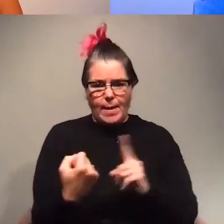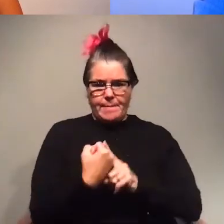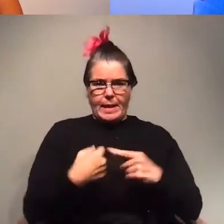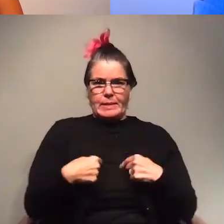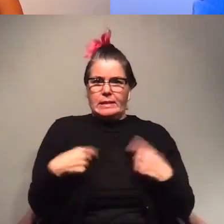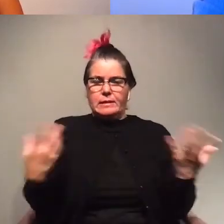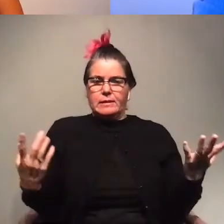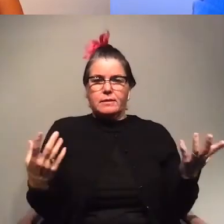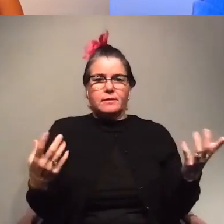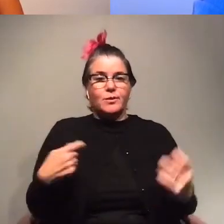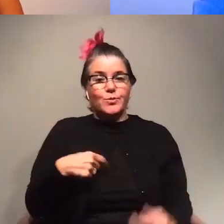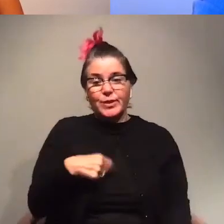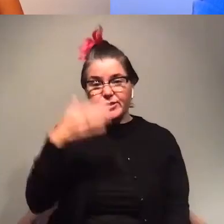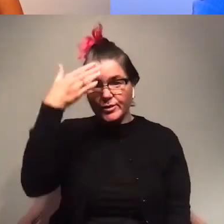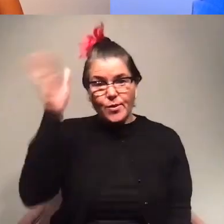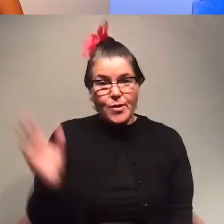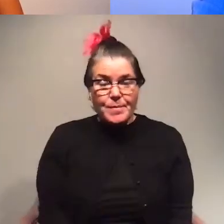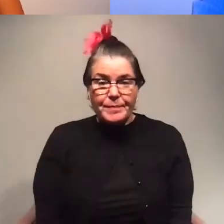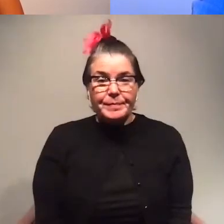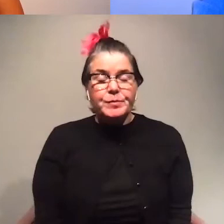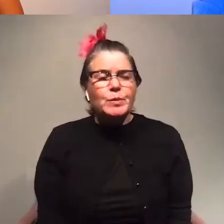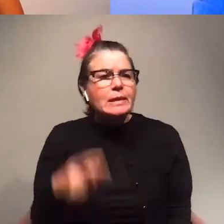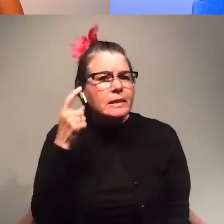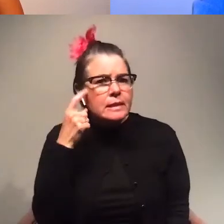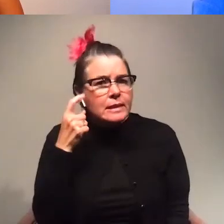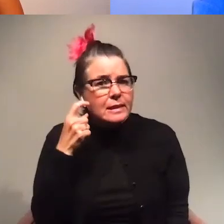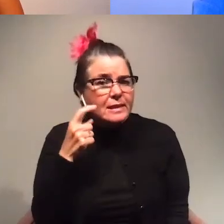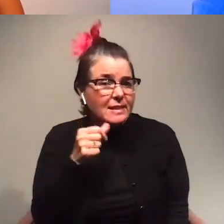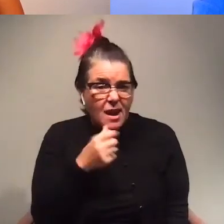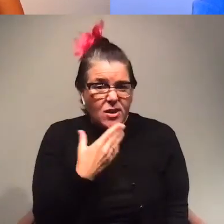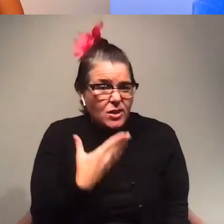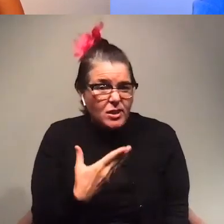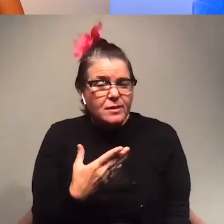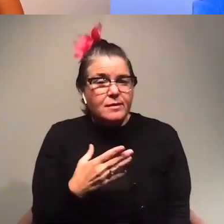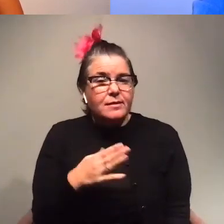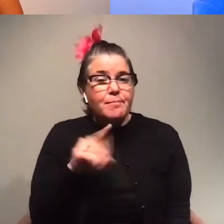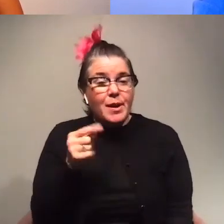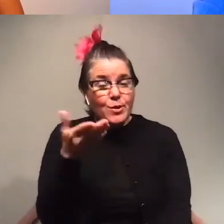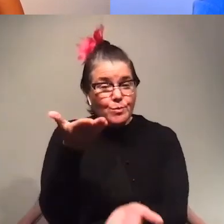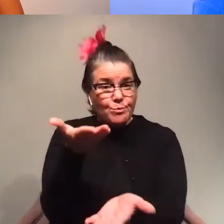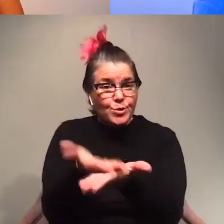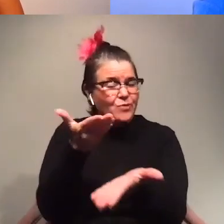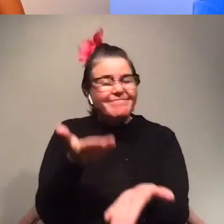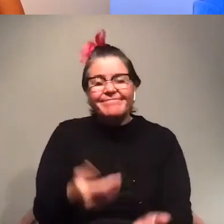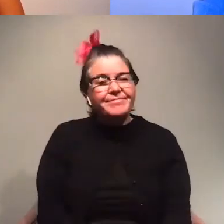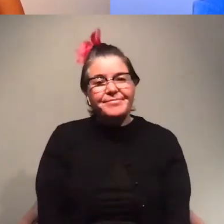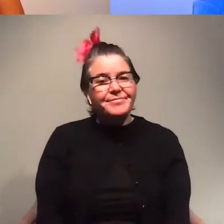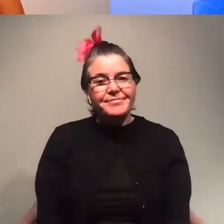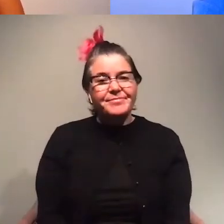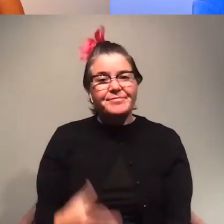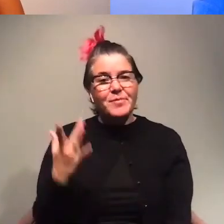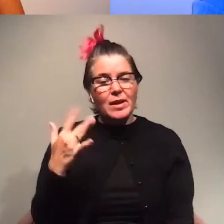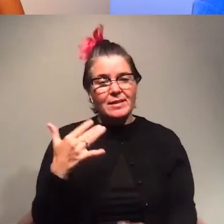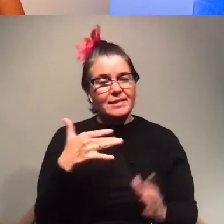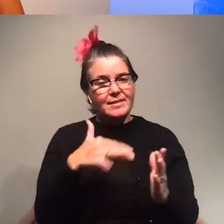we don't know. We have suspicions that it's not great, but we have yet to prove it. And that's because studies on humans are